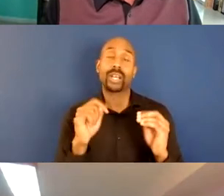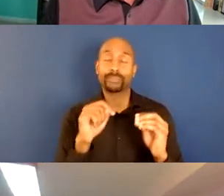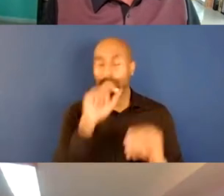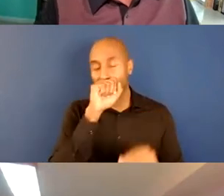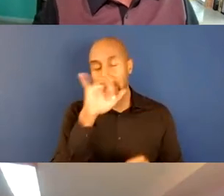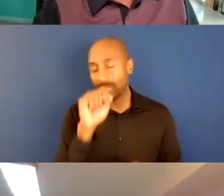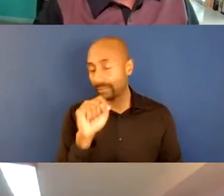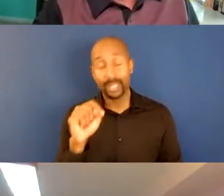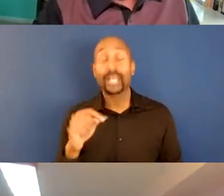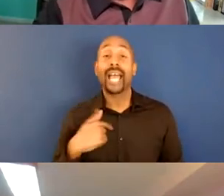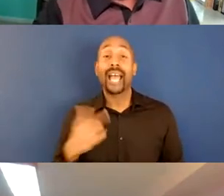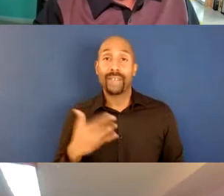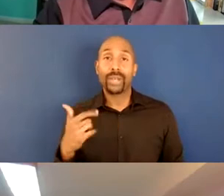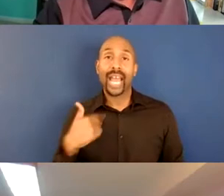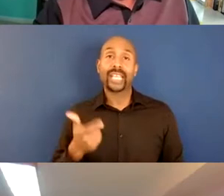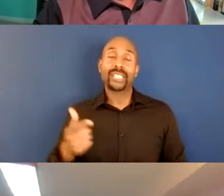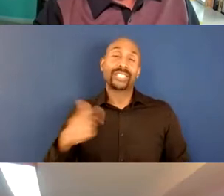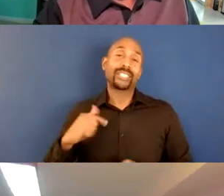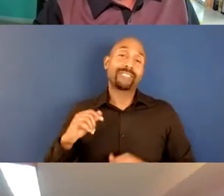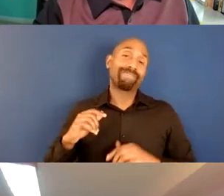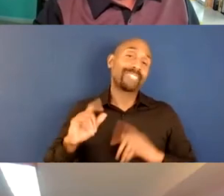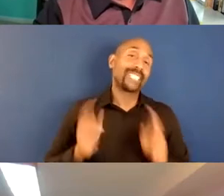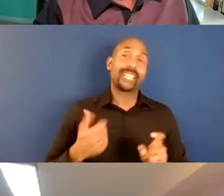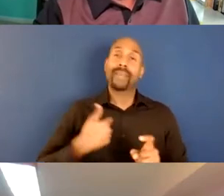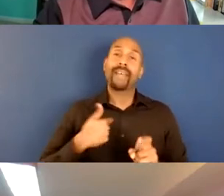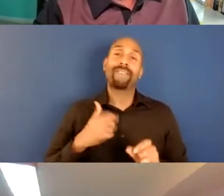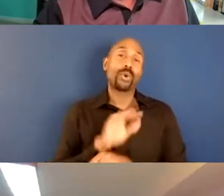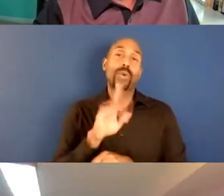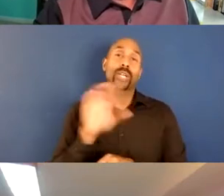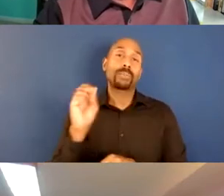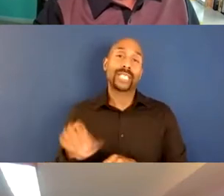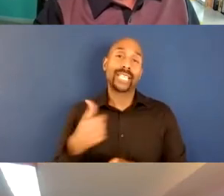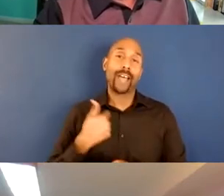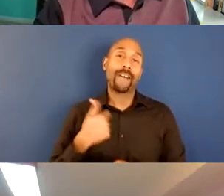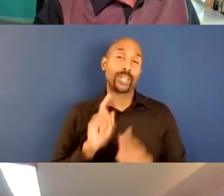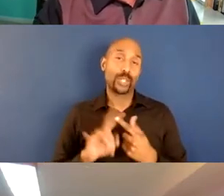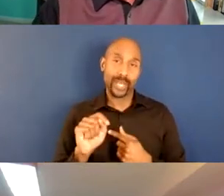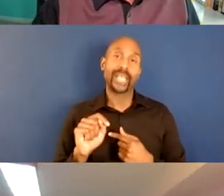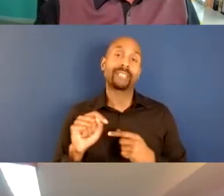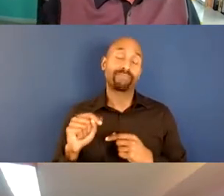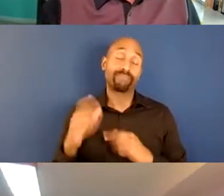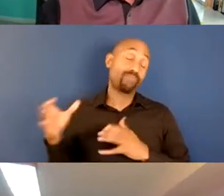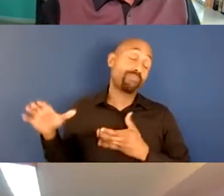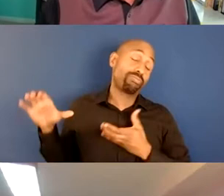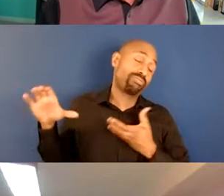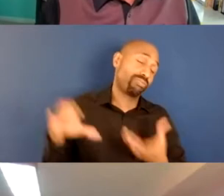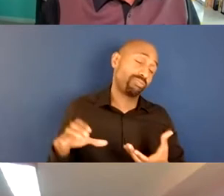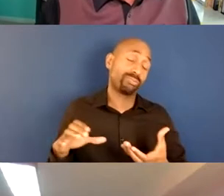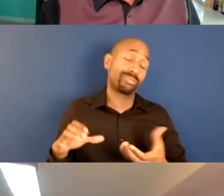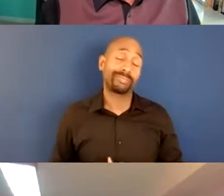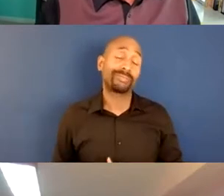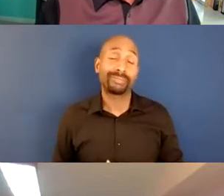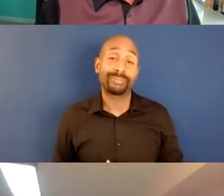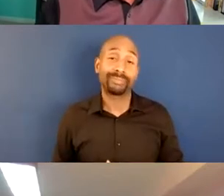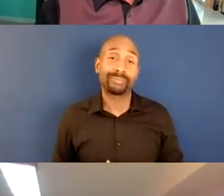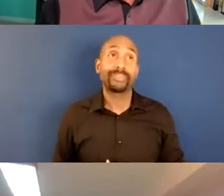like I could pour my whole self into. And, you know, I think that in terms of the why and